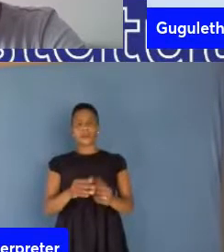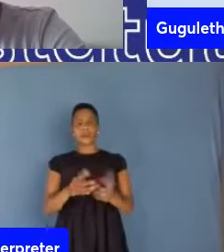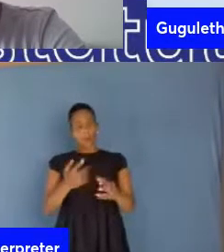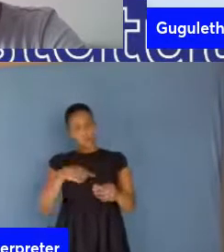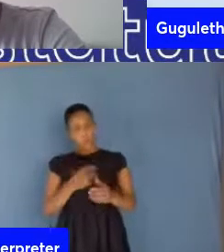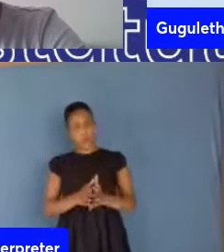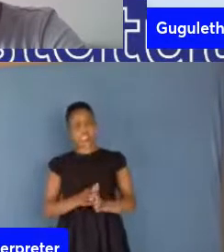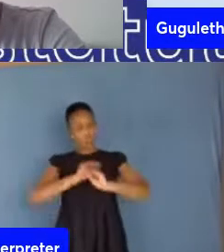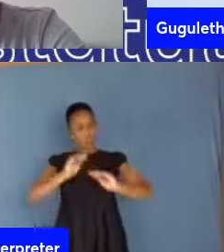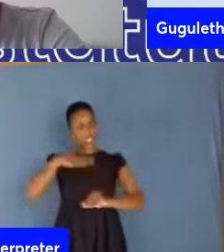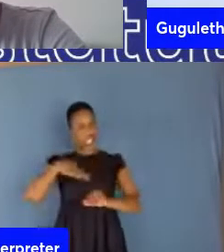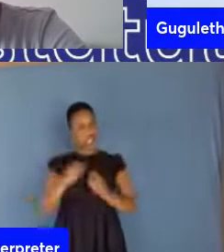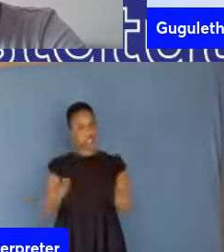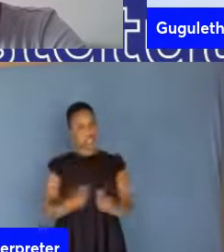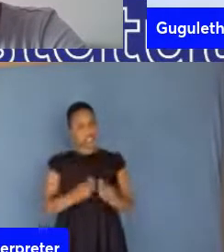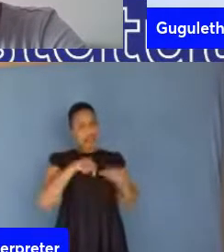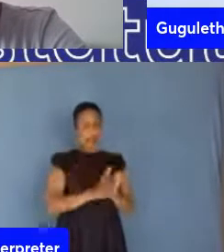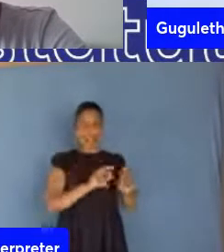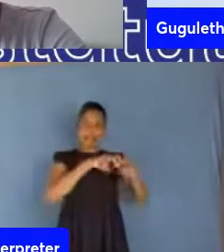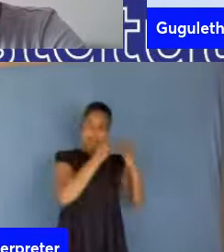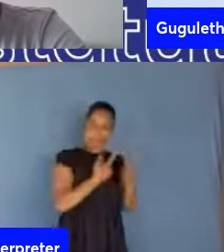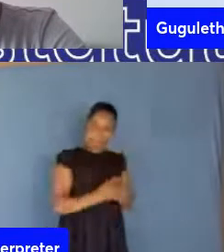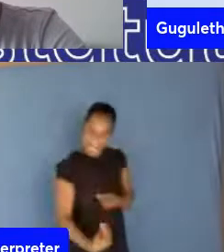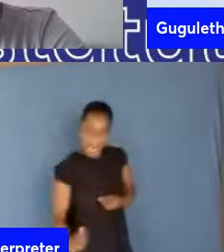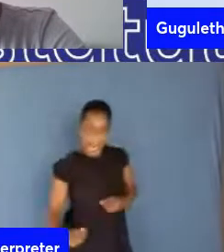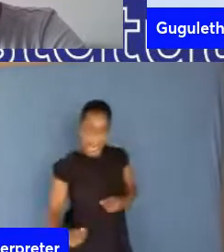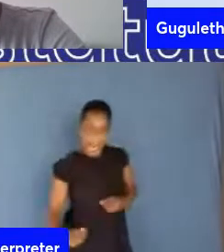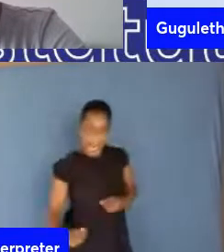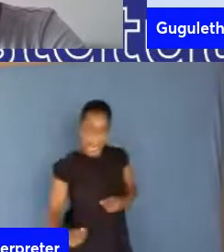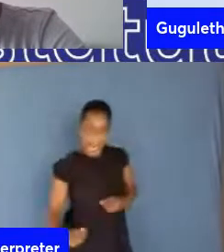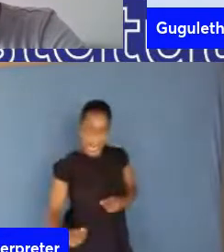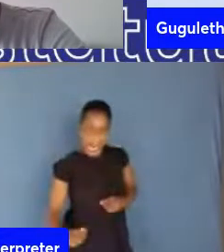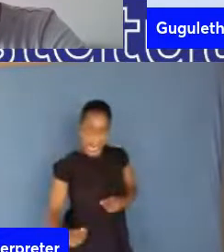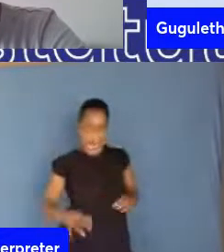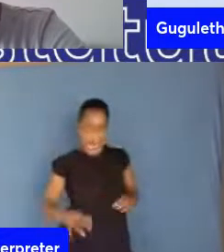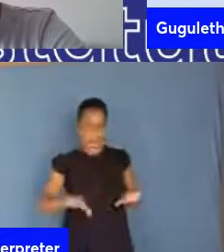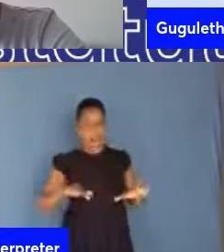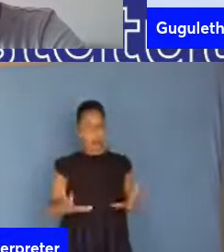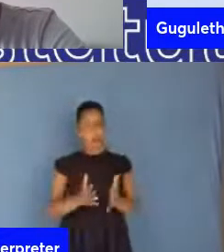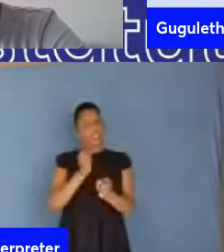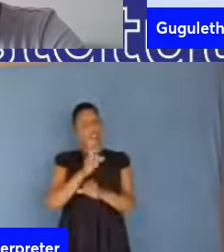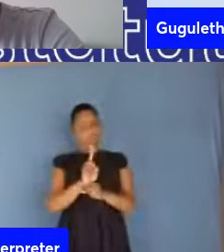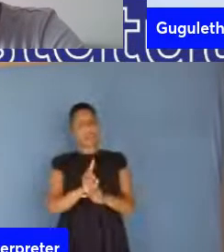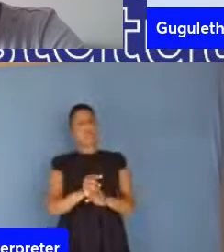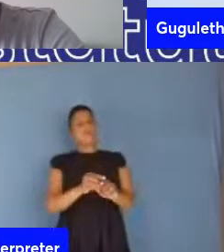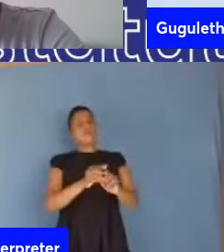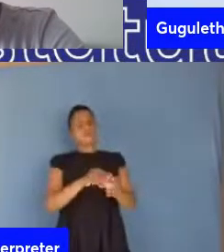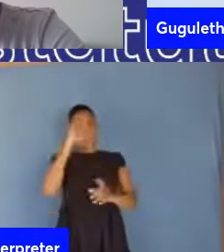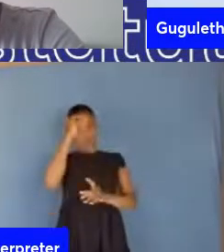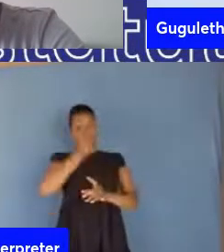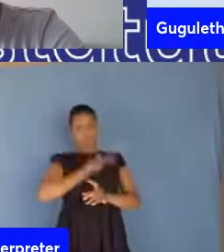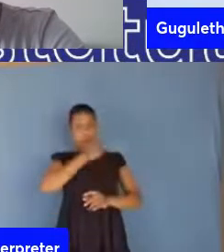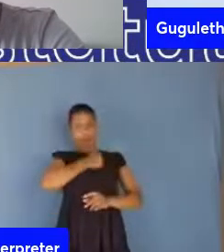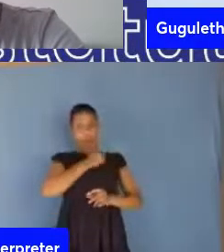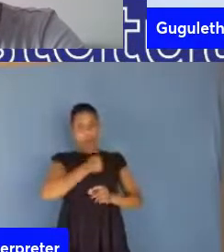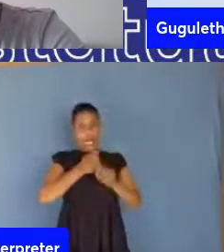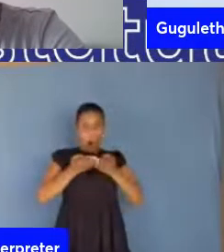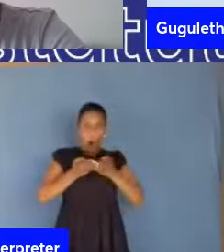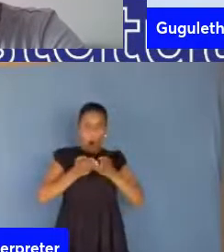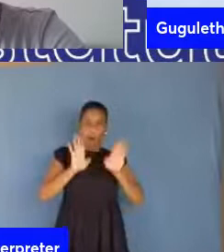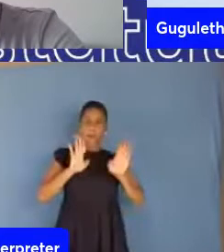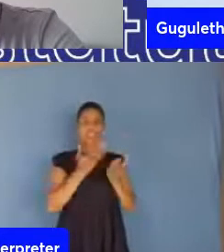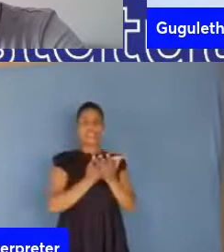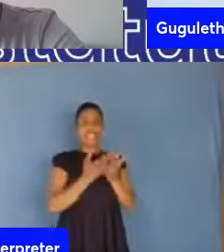do we make sure that our daughters can be open enough and trust us to tell us anything they